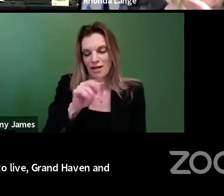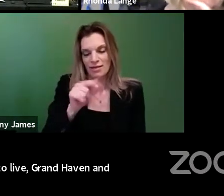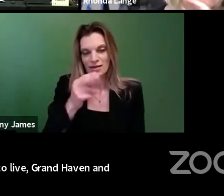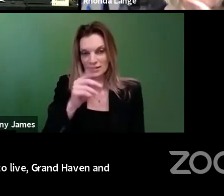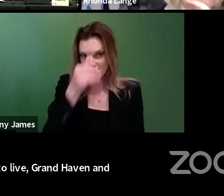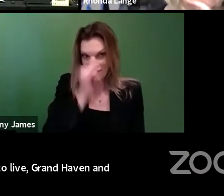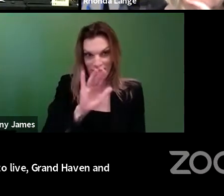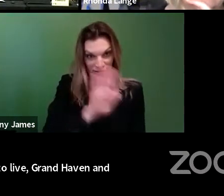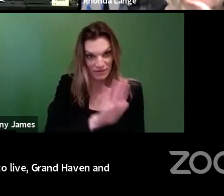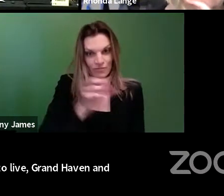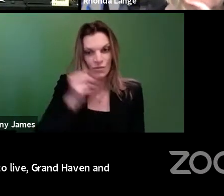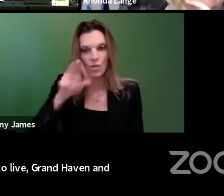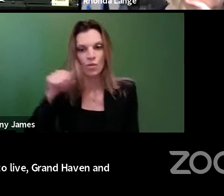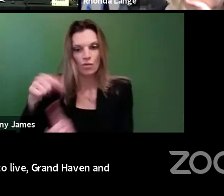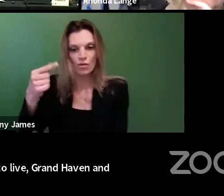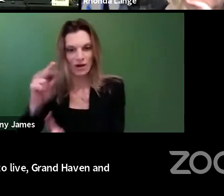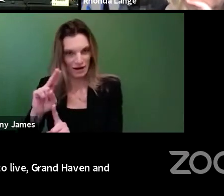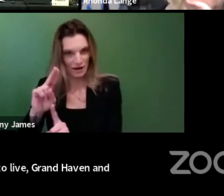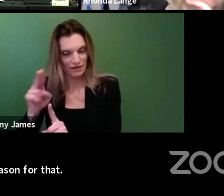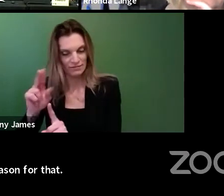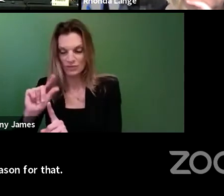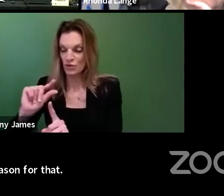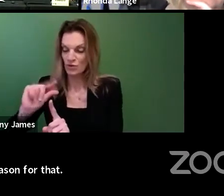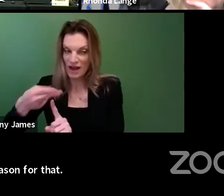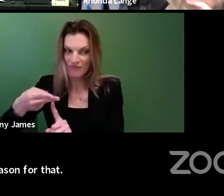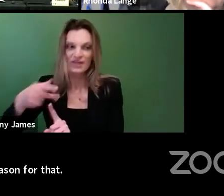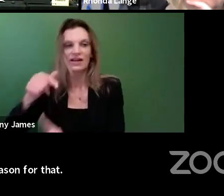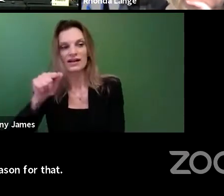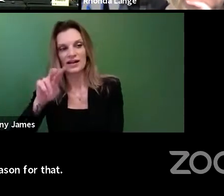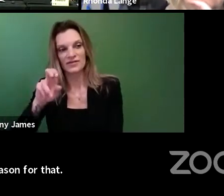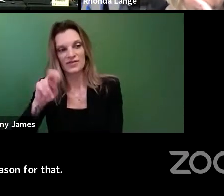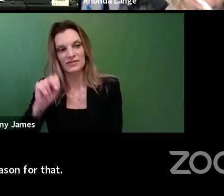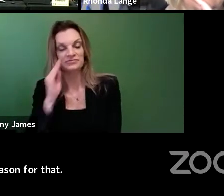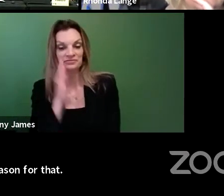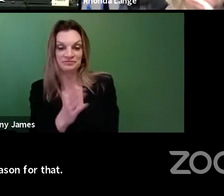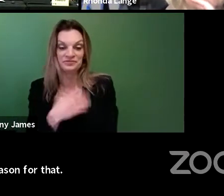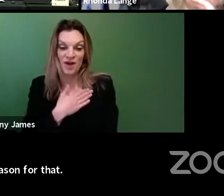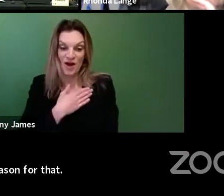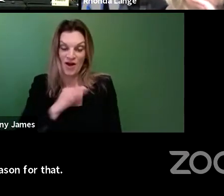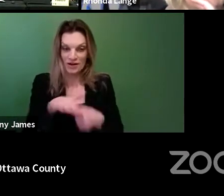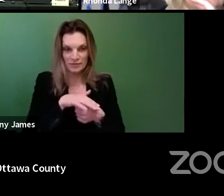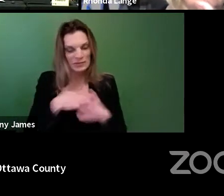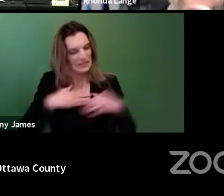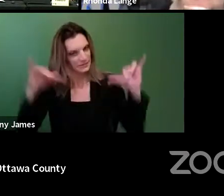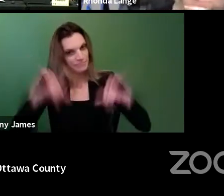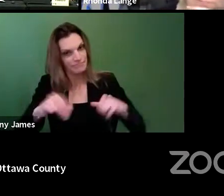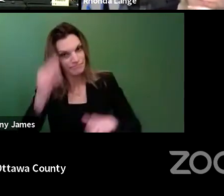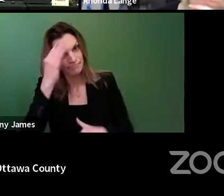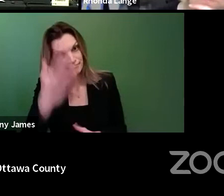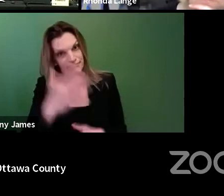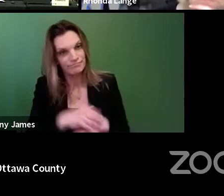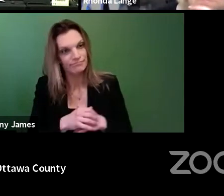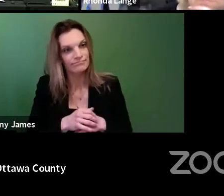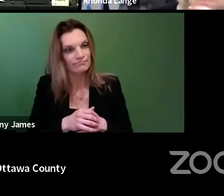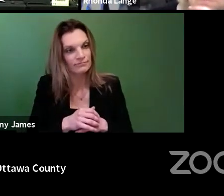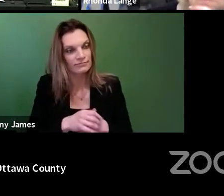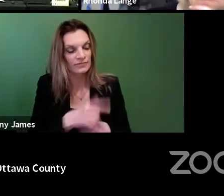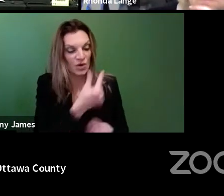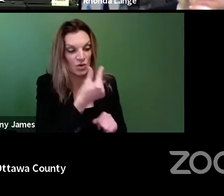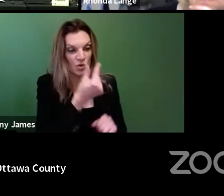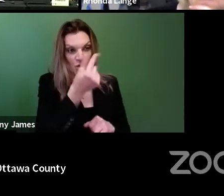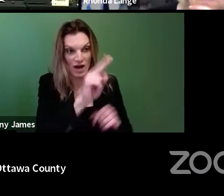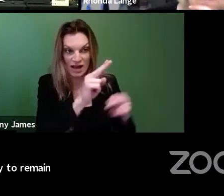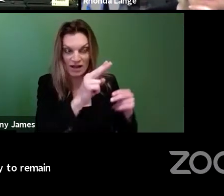We have, because of Ottawa County, I would like to, by the way, to remain intact from Grand Haven all the way